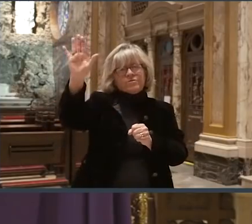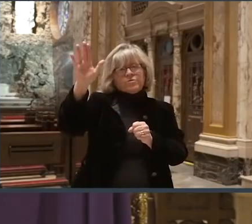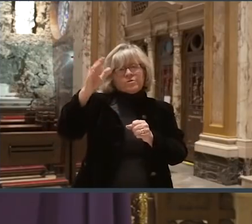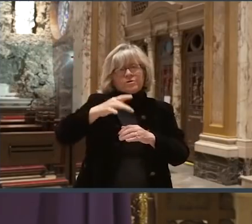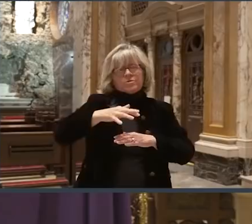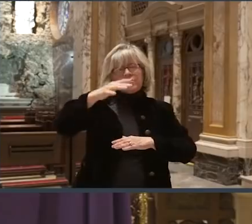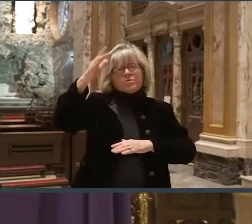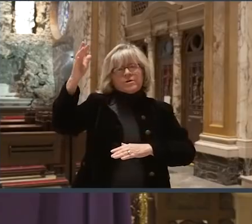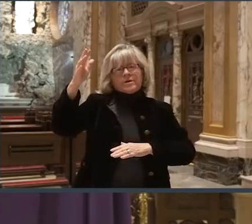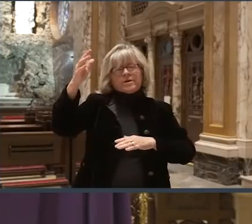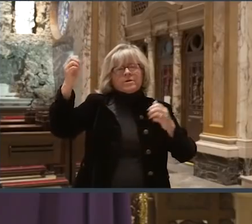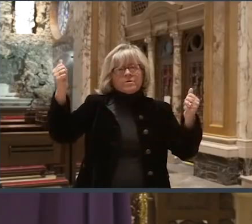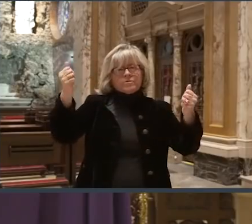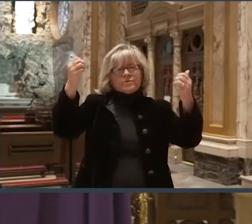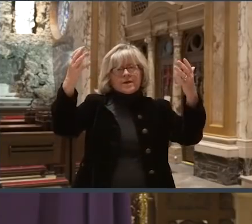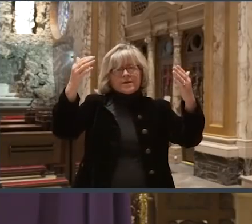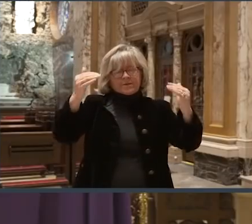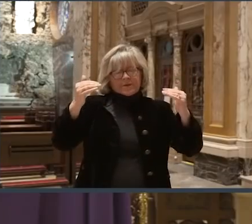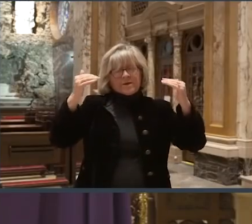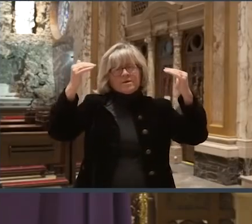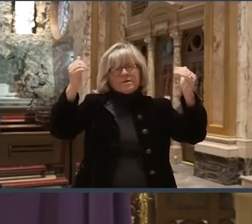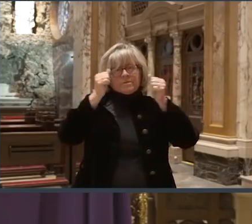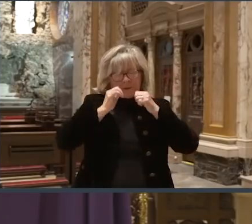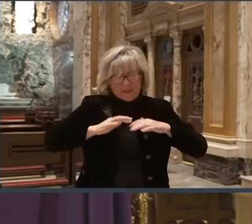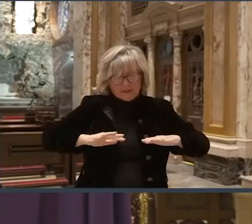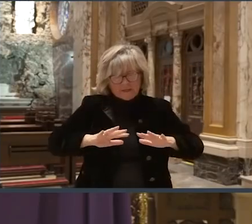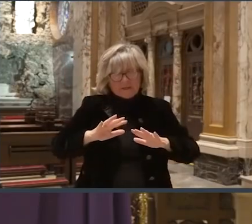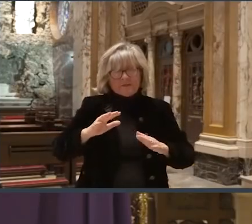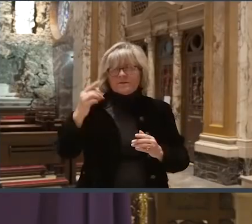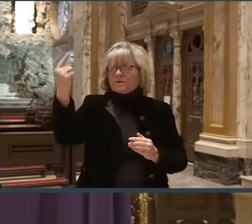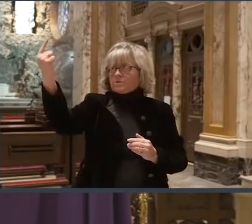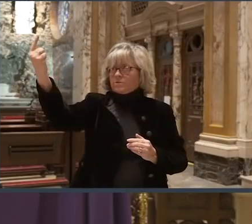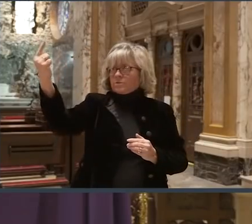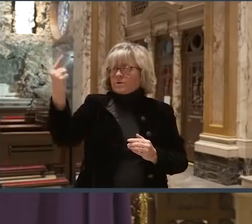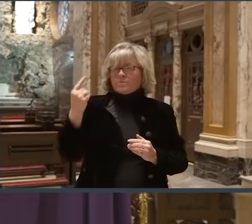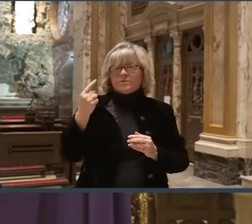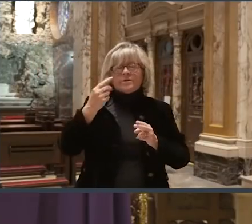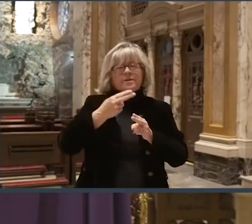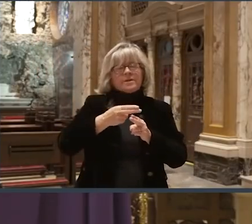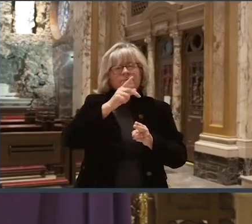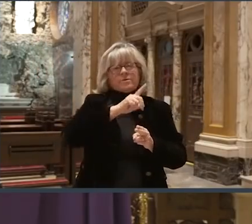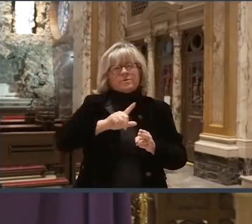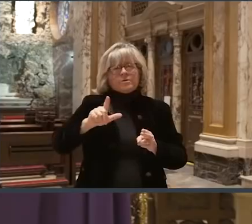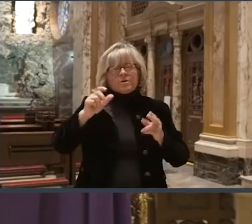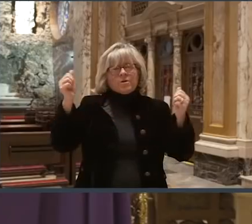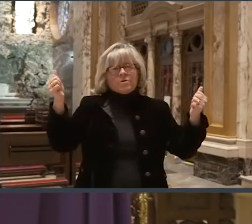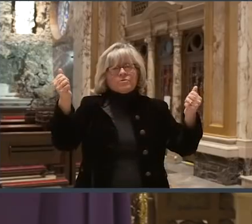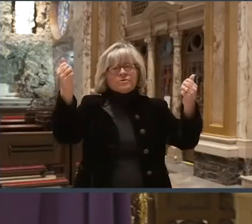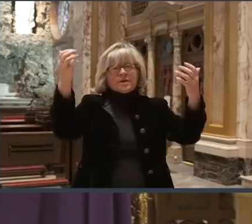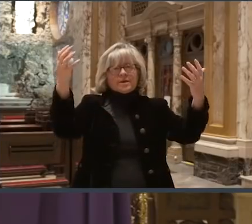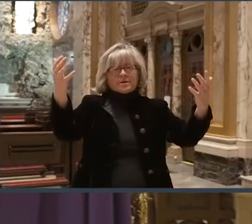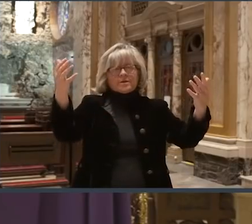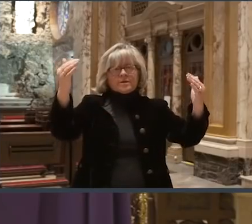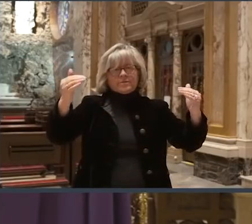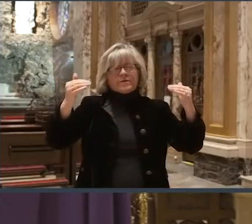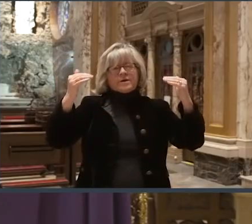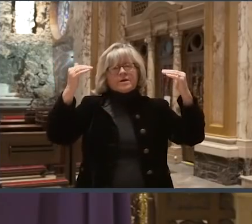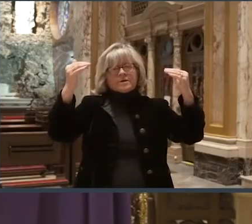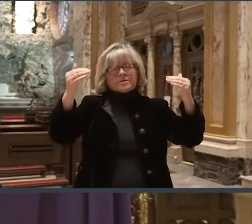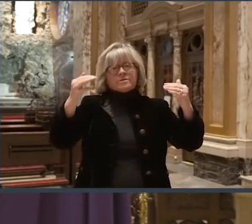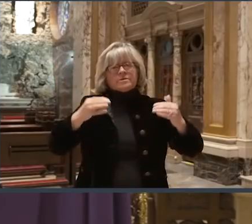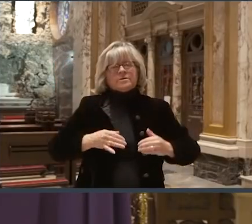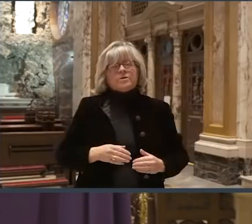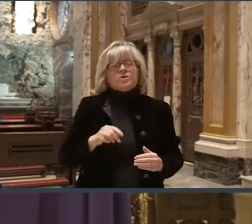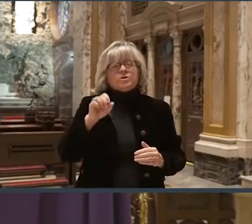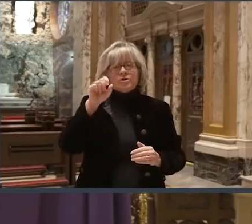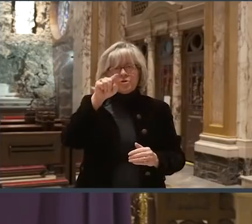Hosanna in the highest. Blessed is he who comes in the name of the Lord. Hosanna in the highest.